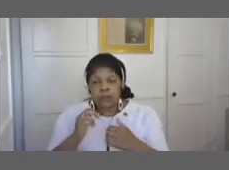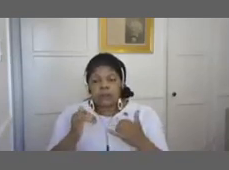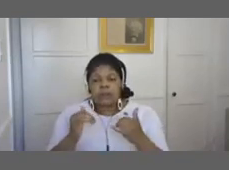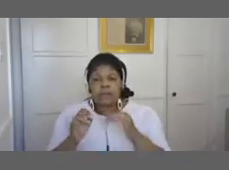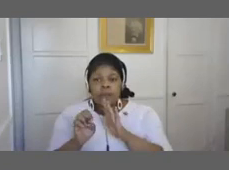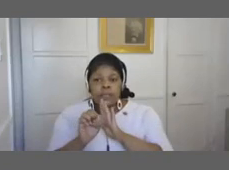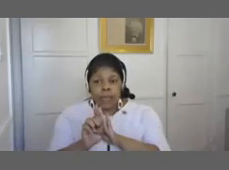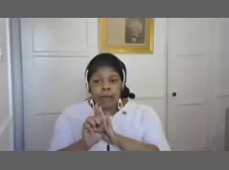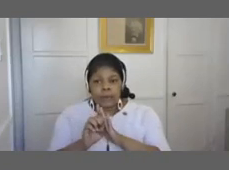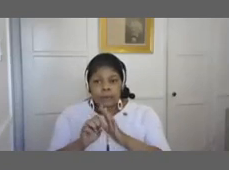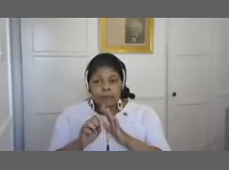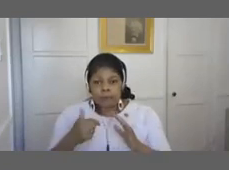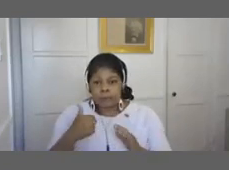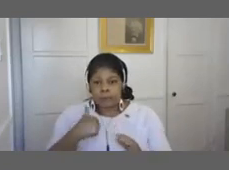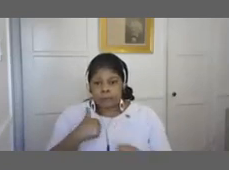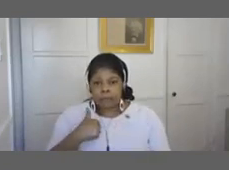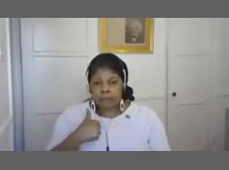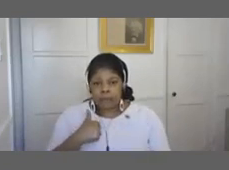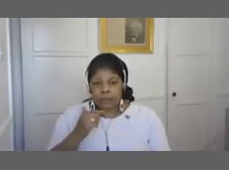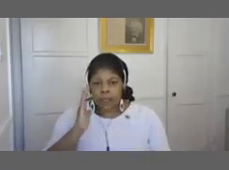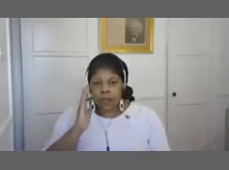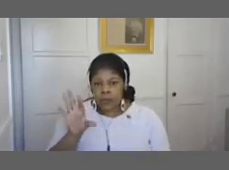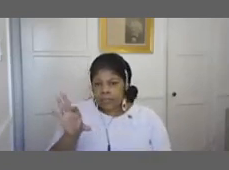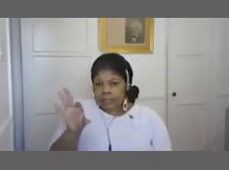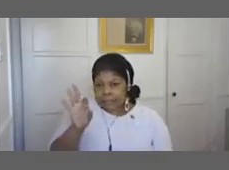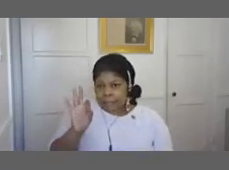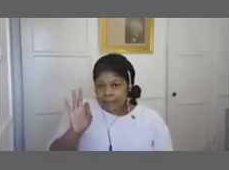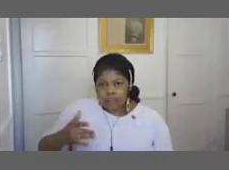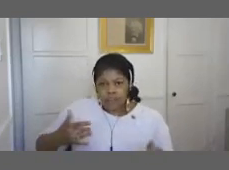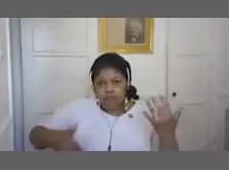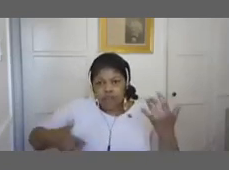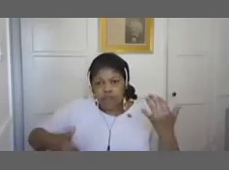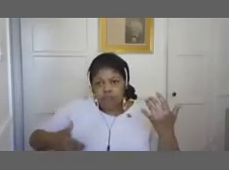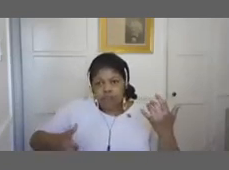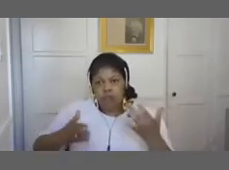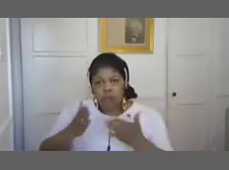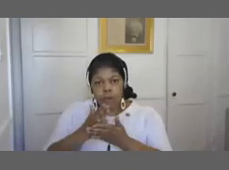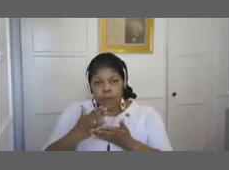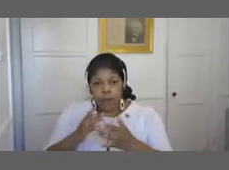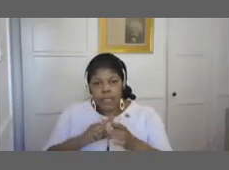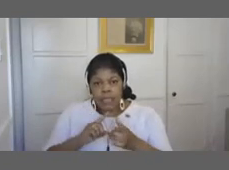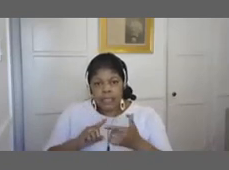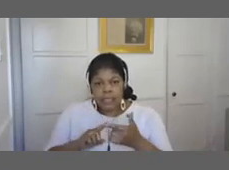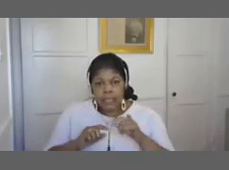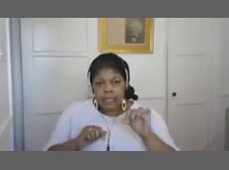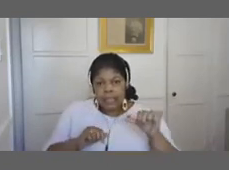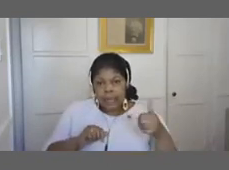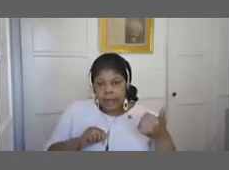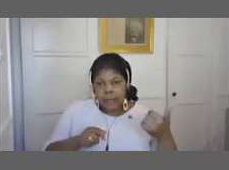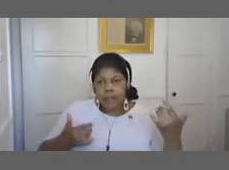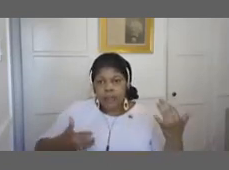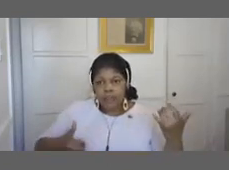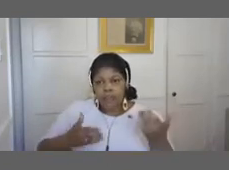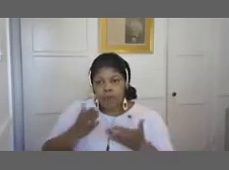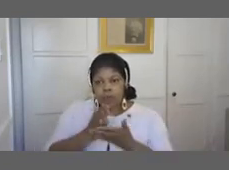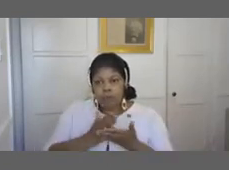gonna select this guitar part, and I'm gonna select this guitar part too, and I'm